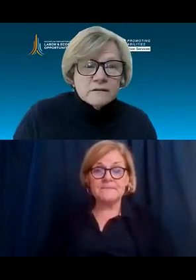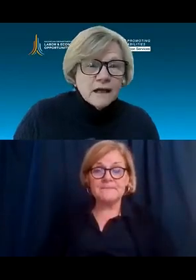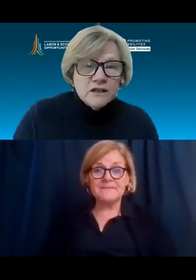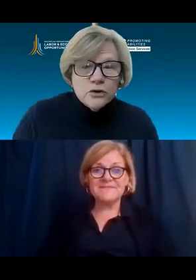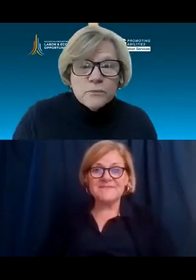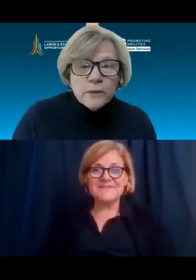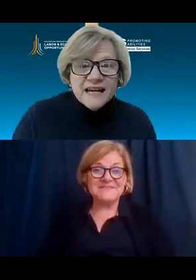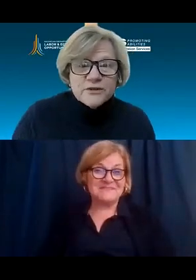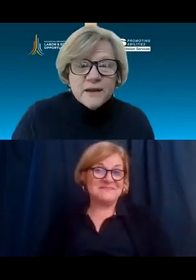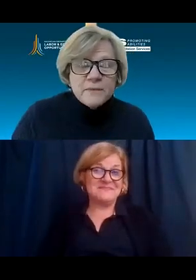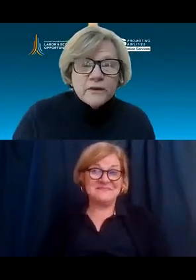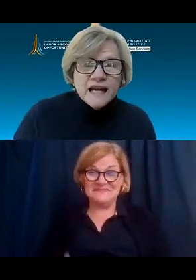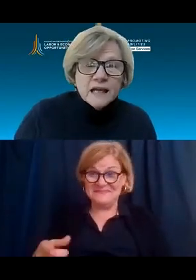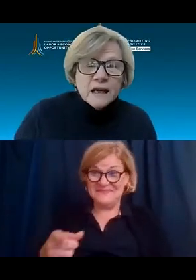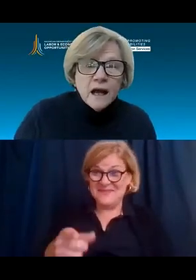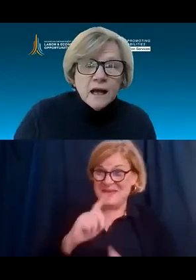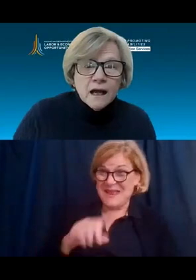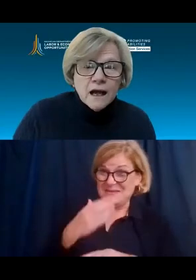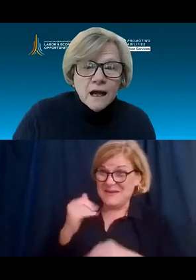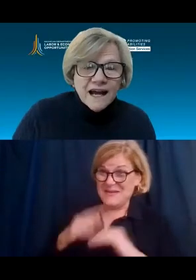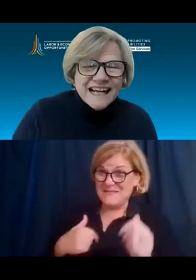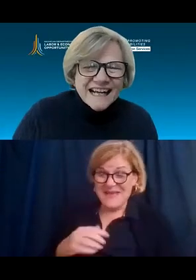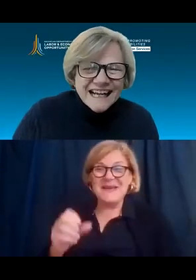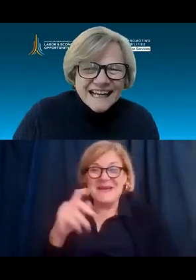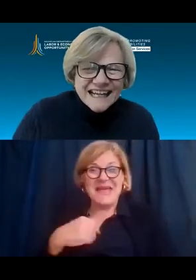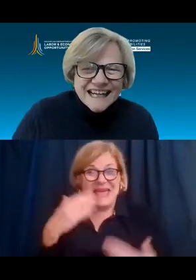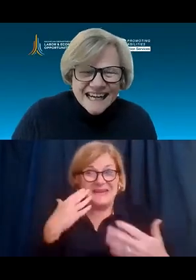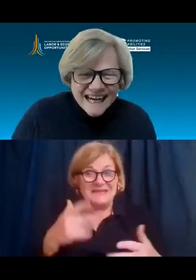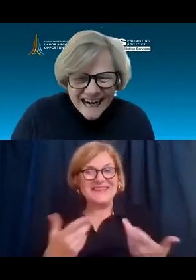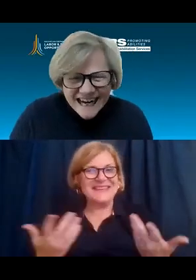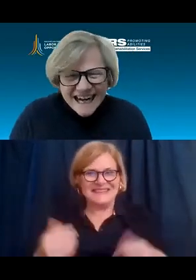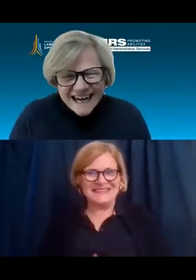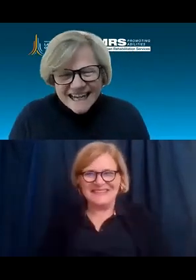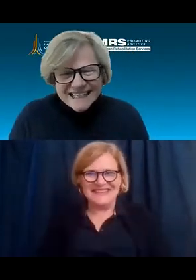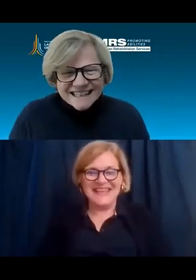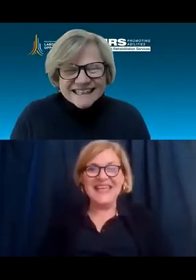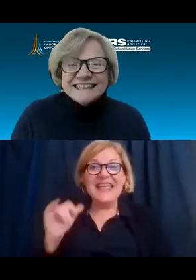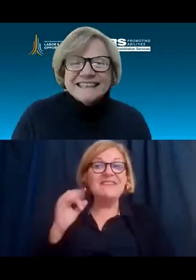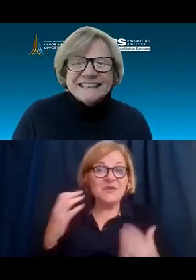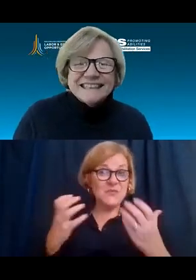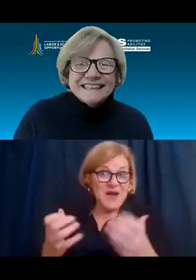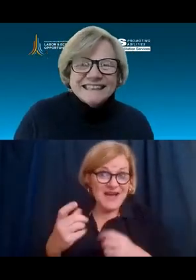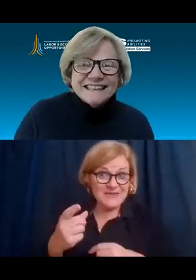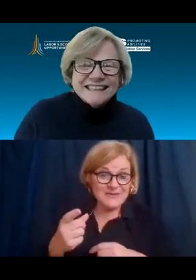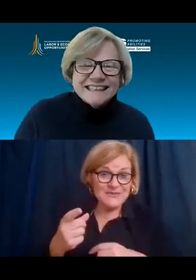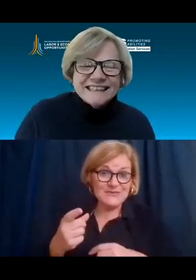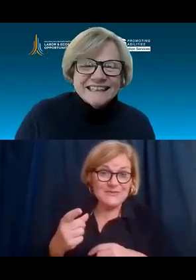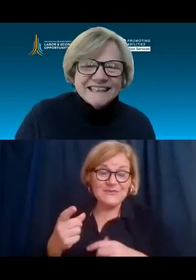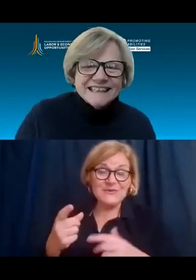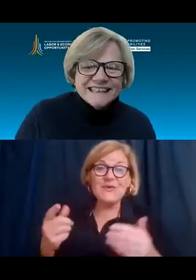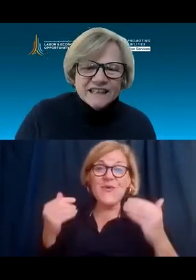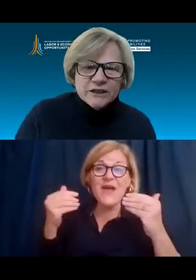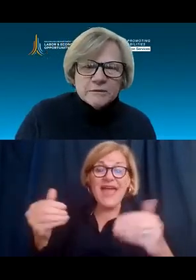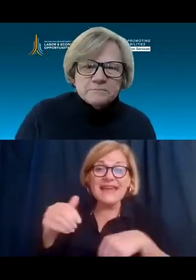That's, you can probably answer that better than I. Okay, and I didn't know if you, but if you want to go ahead